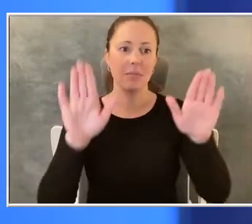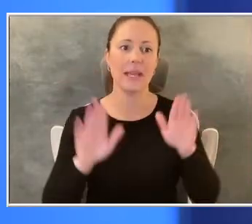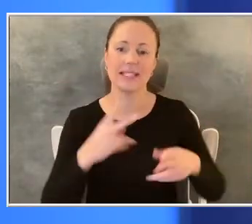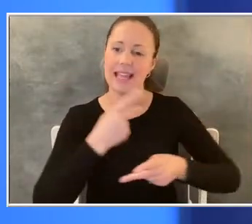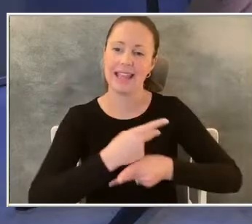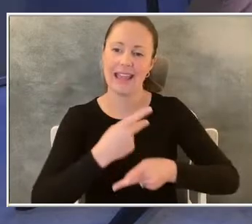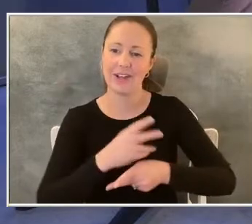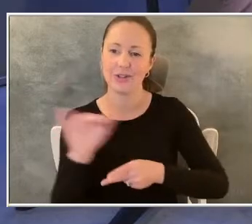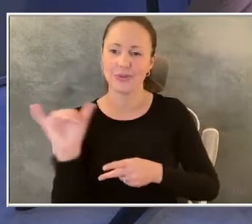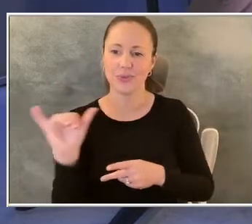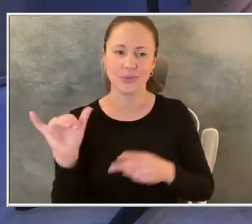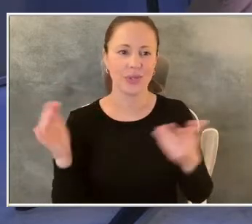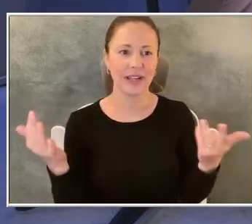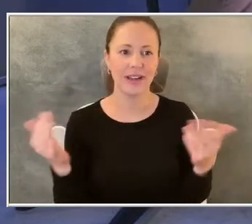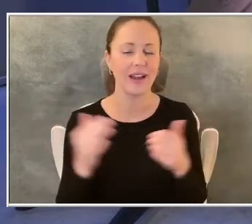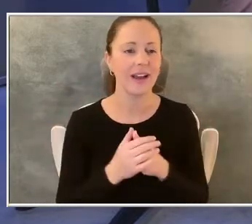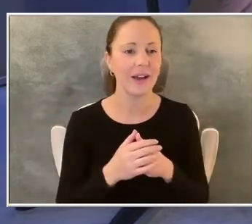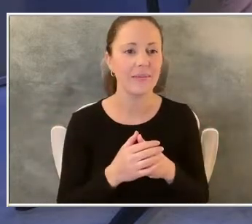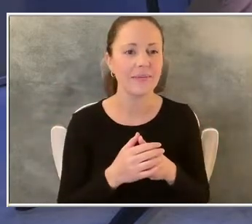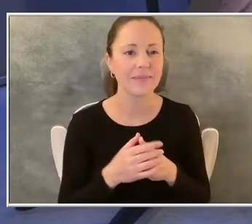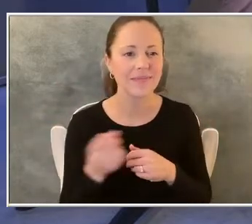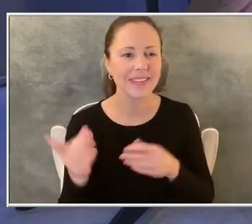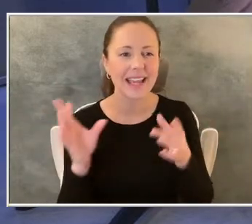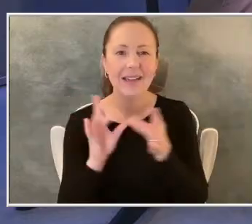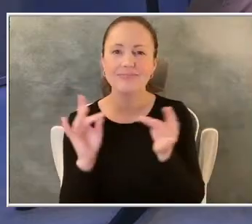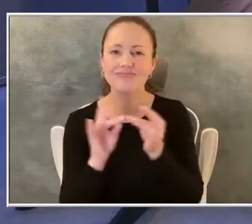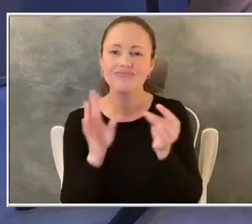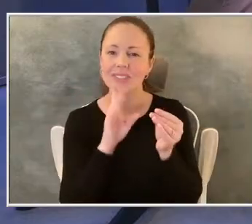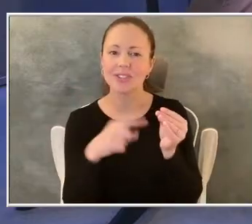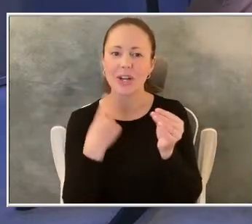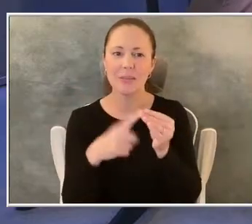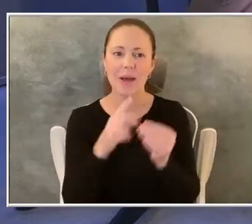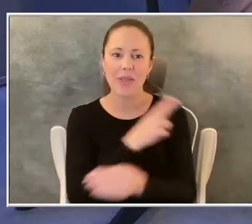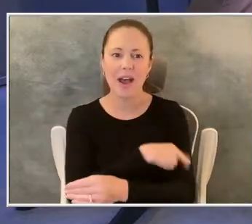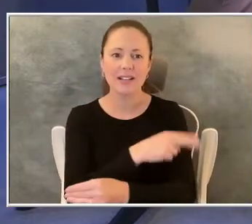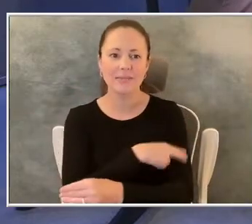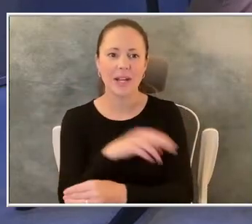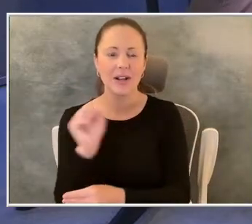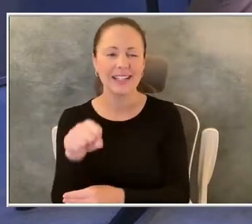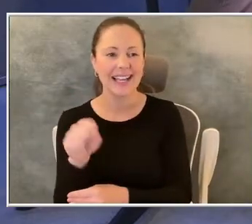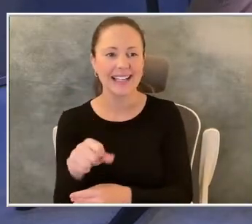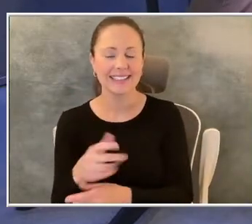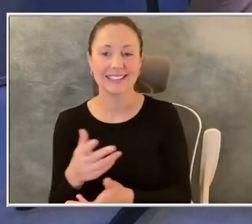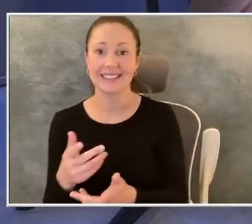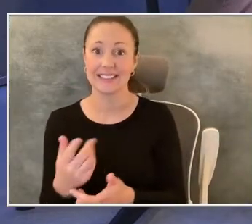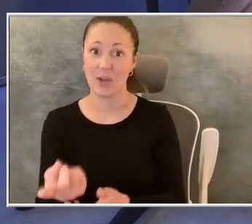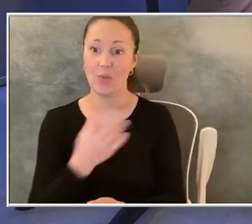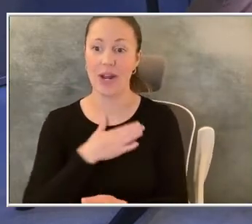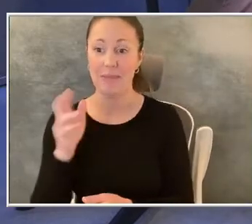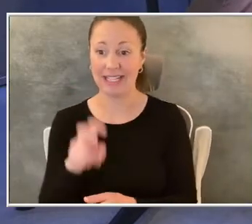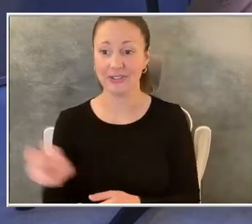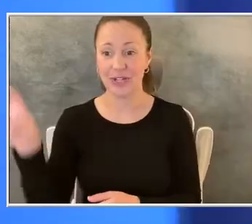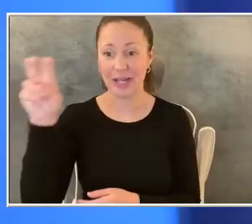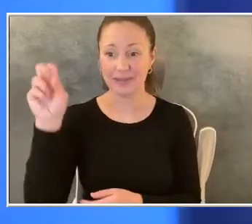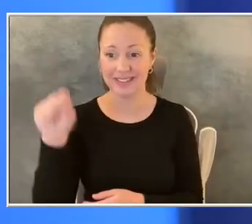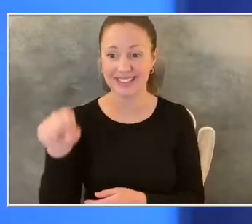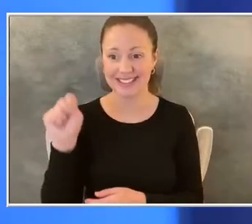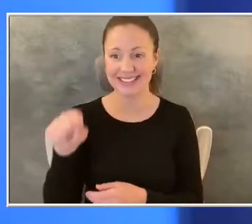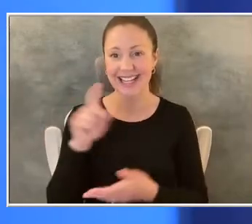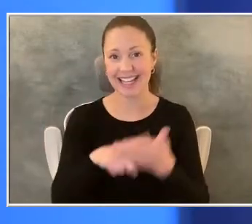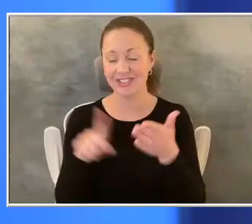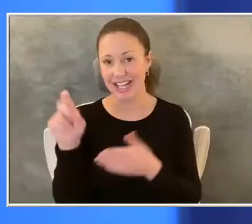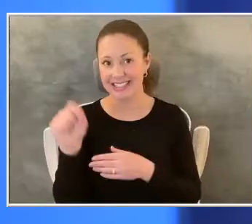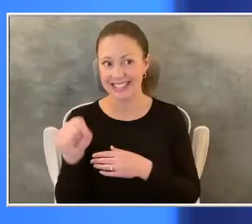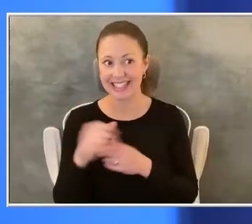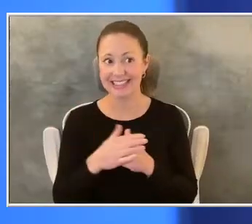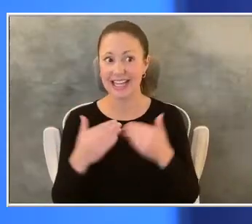in Arizona. Yeah, while playing exactly. golf. Yes, Oh, you yeah. started playing golf. Yeah, yeah, one of my trips to get checked over, and I had